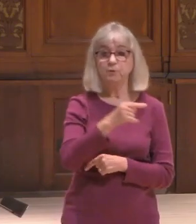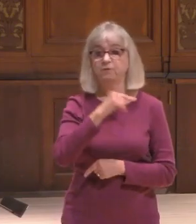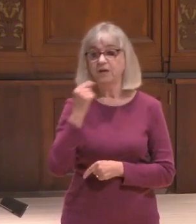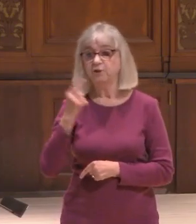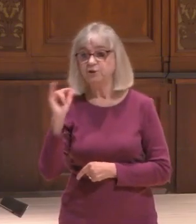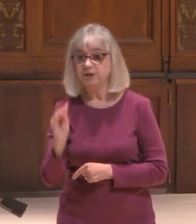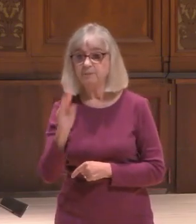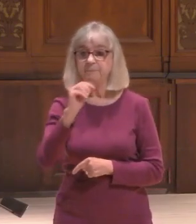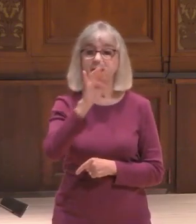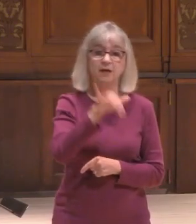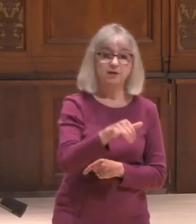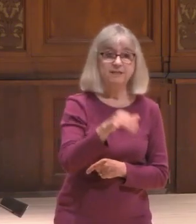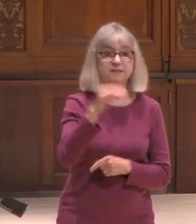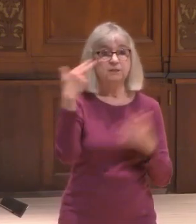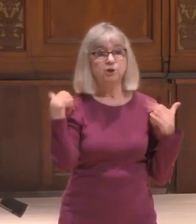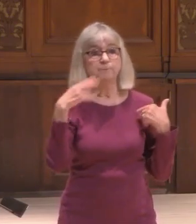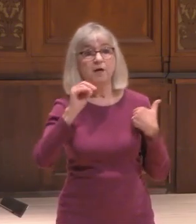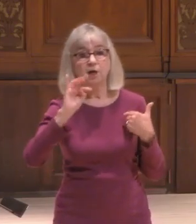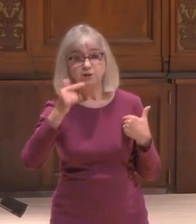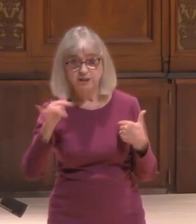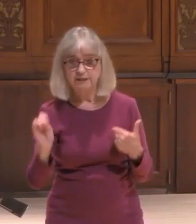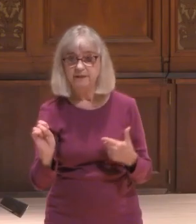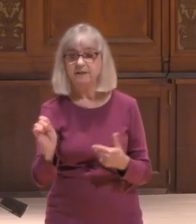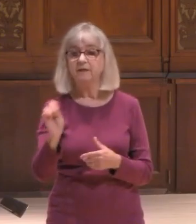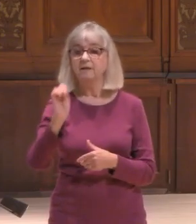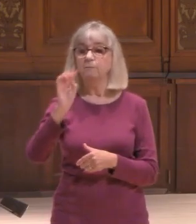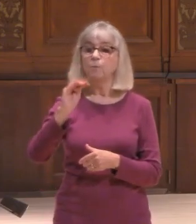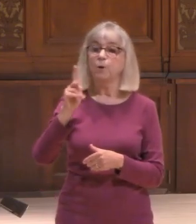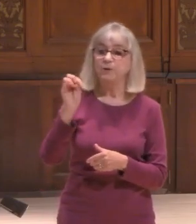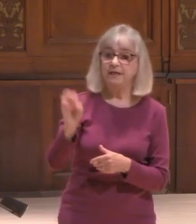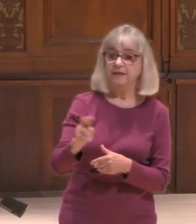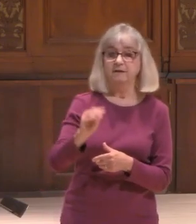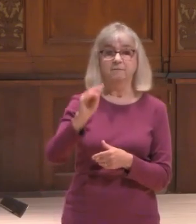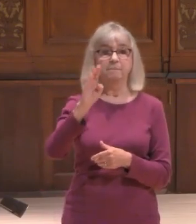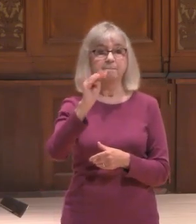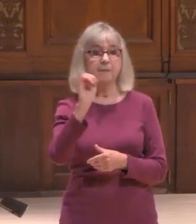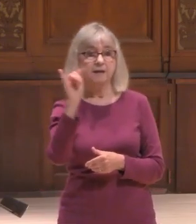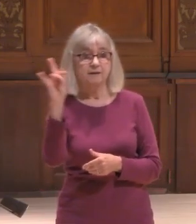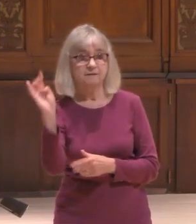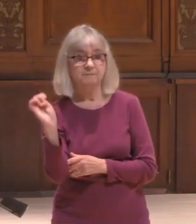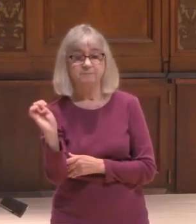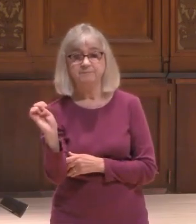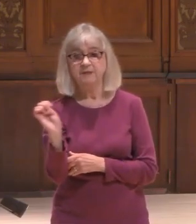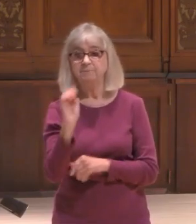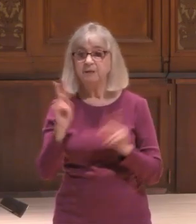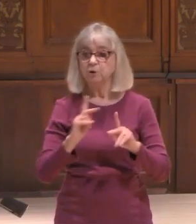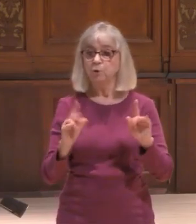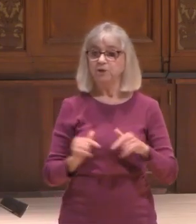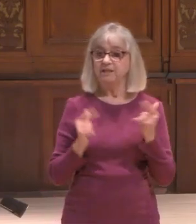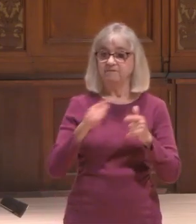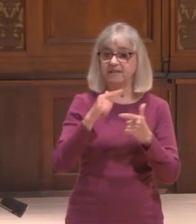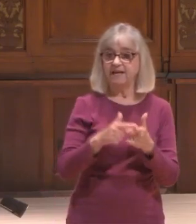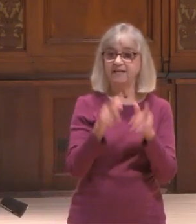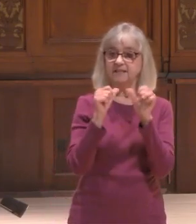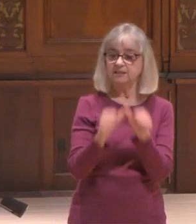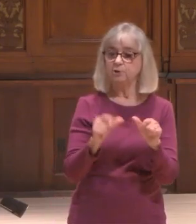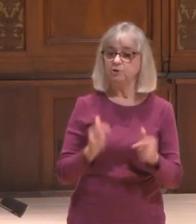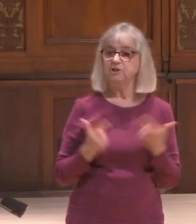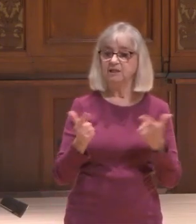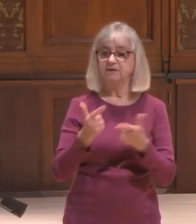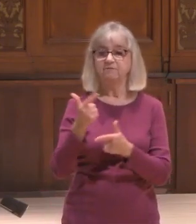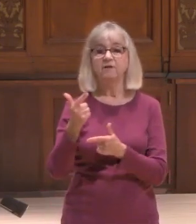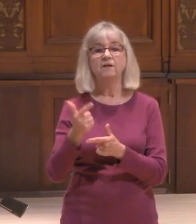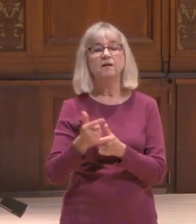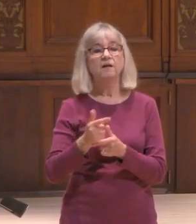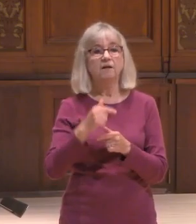Jim, Mary, Sister Margie, Maureen, and Mike, people who lived then and continue to live for